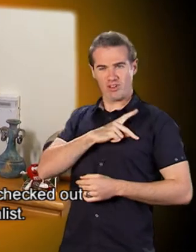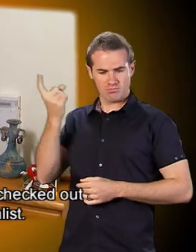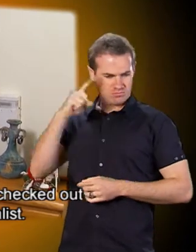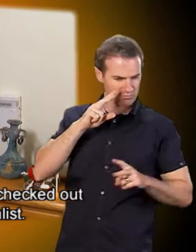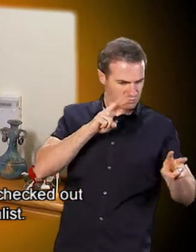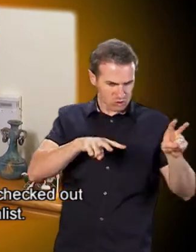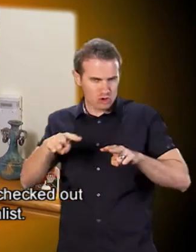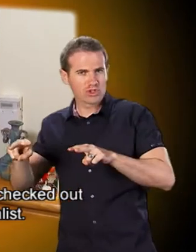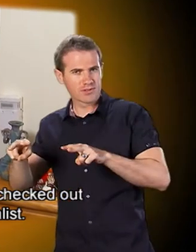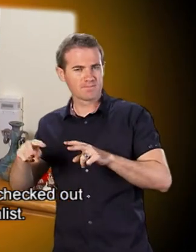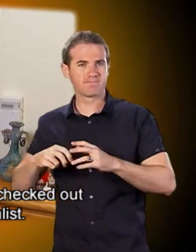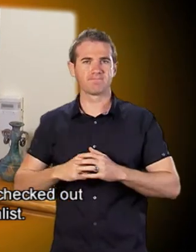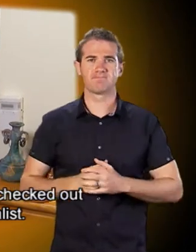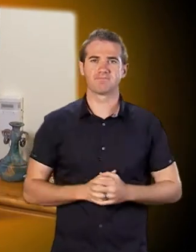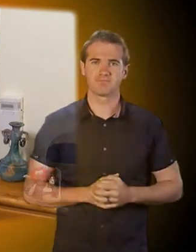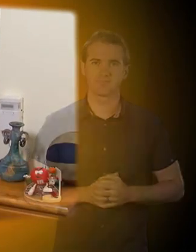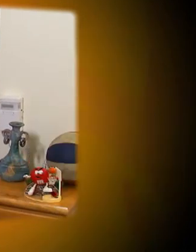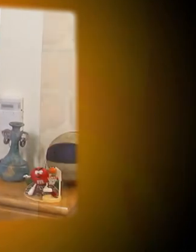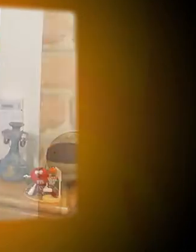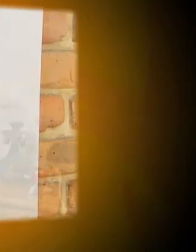it checked out by a qualified specialist.